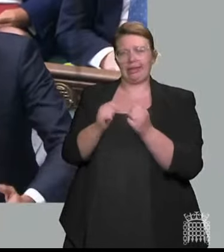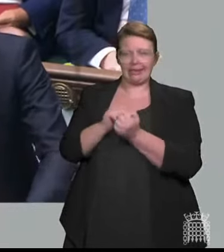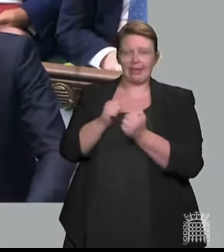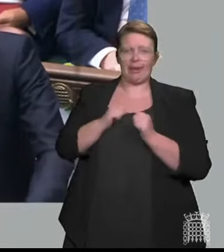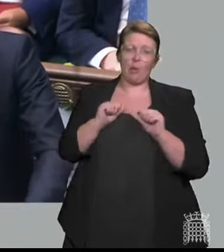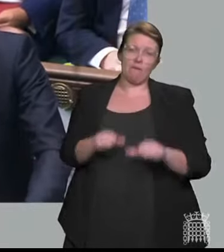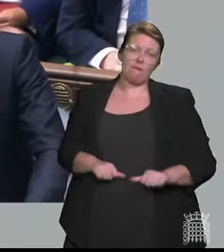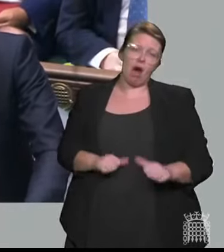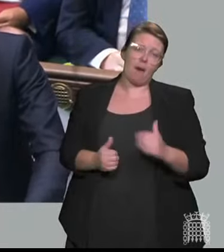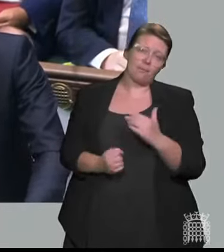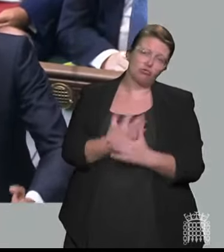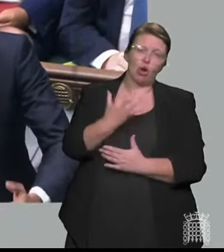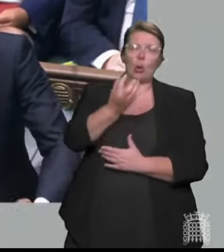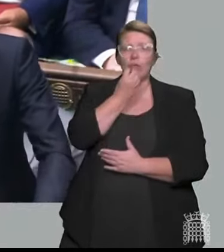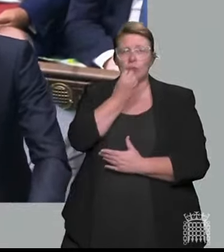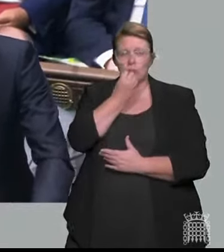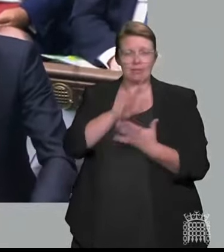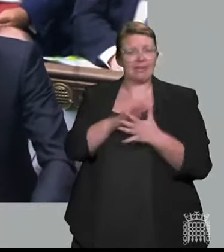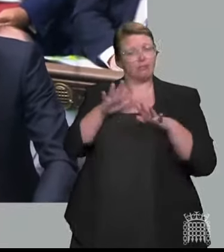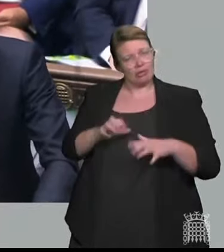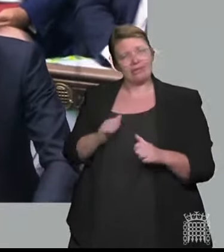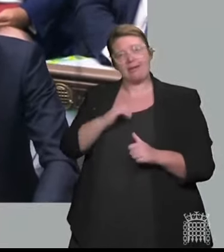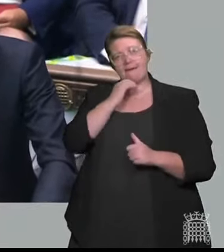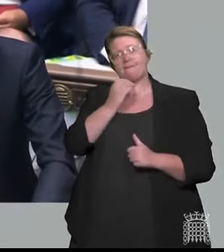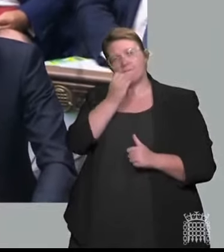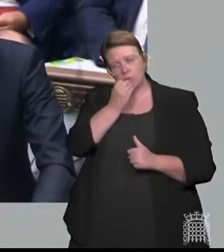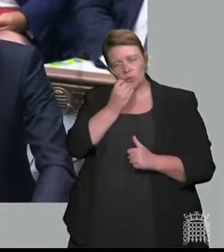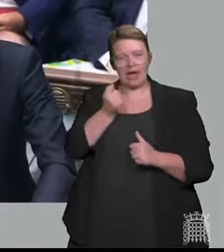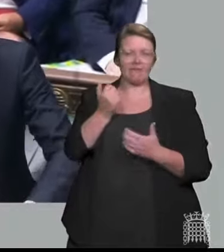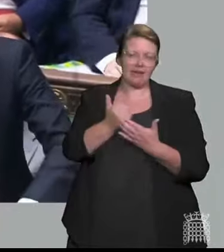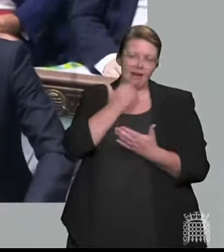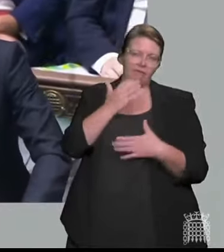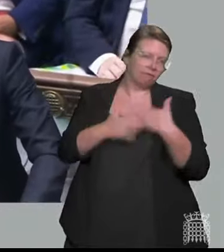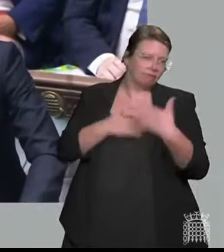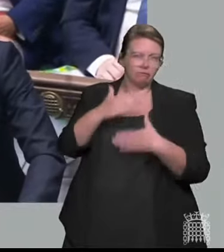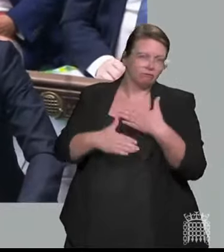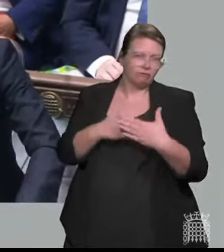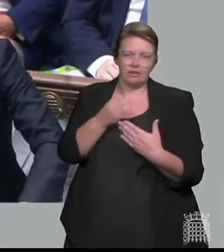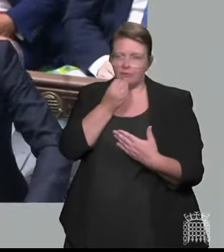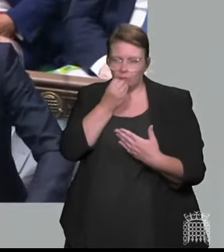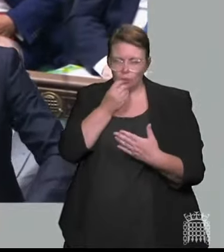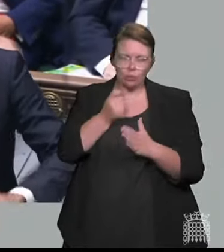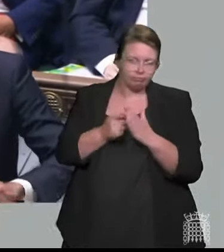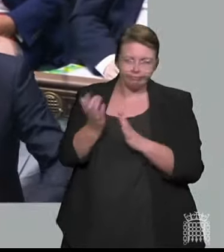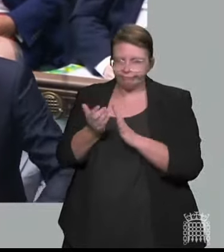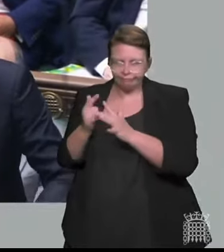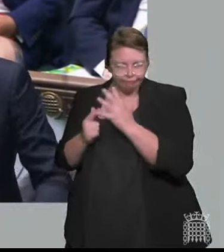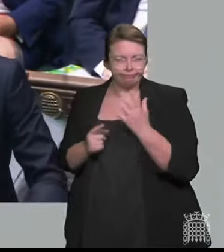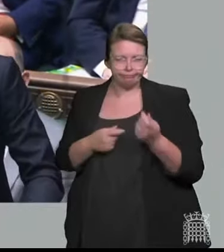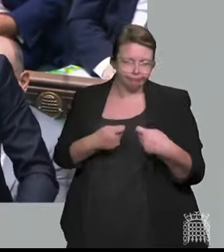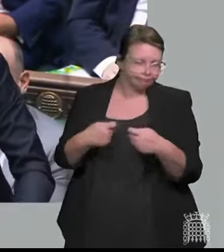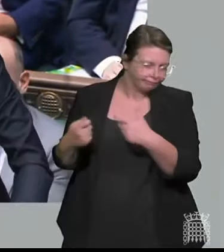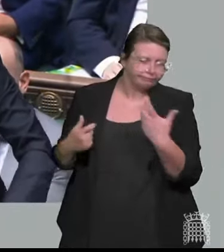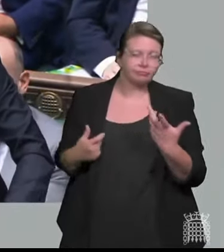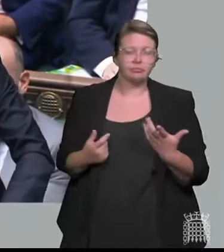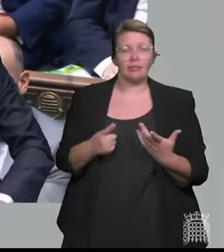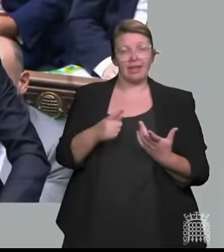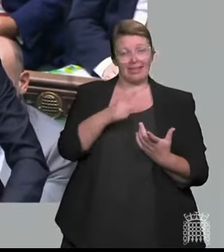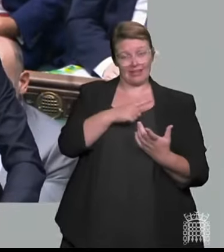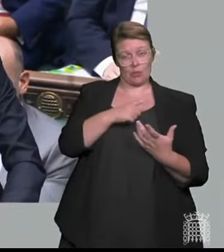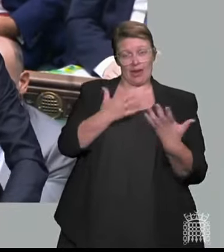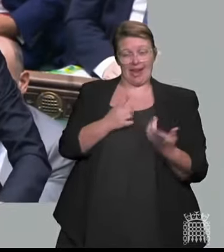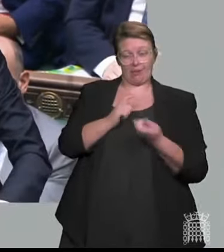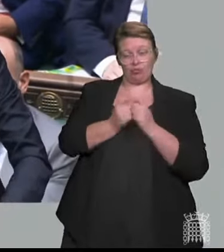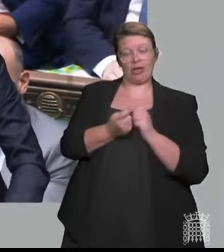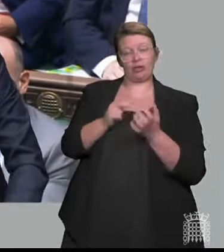land so that they can produce food for the nation and increase our food security. And that's why, thanks to our changes, the planning system now